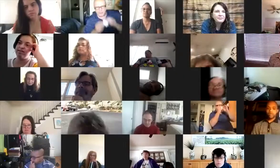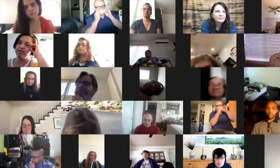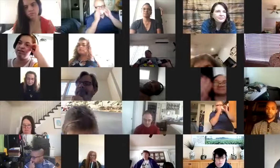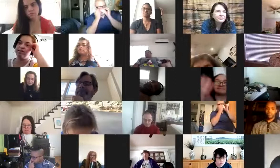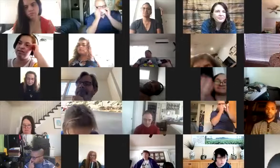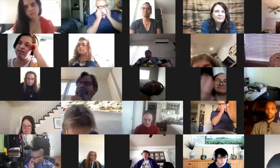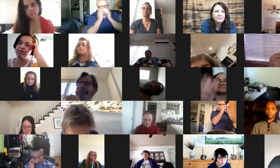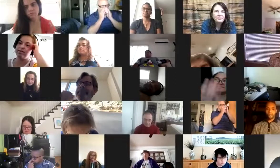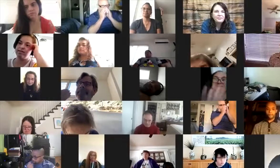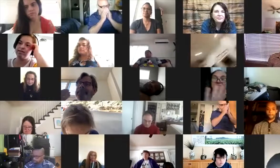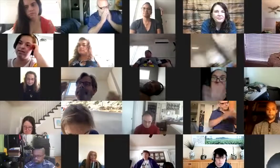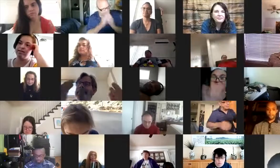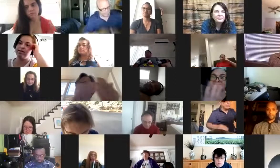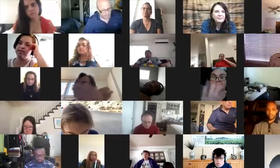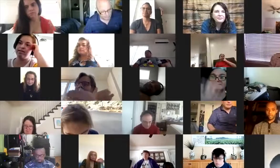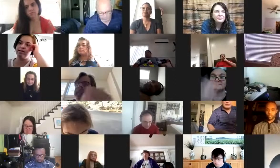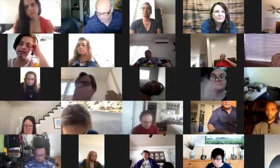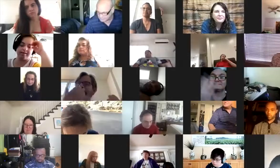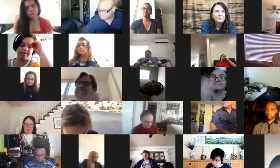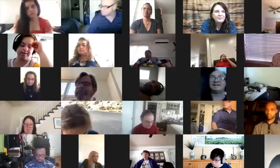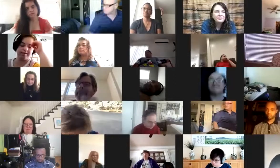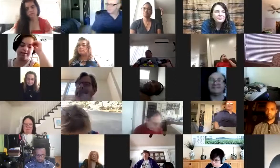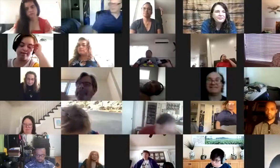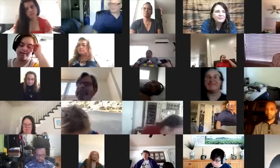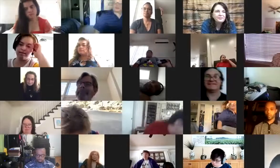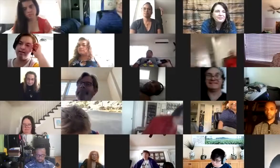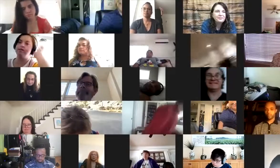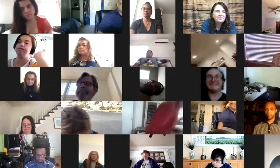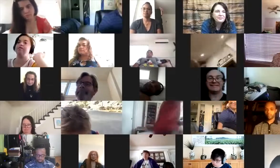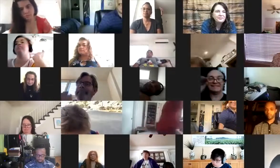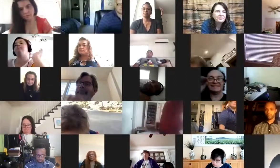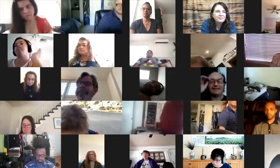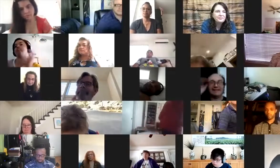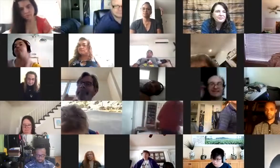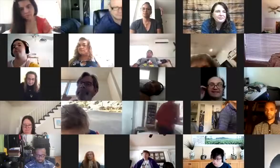Donde Gary? Like, oh, there he is. Dun, dun, dun, Gary.